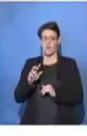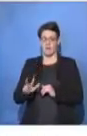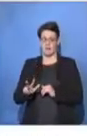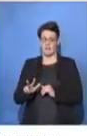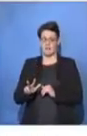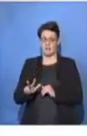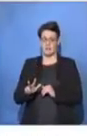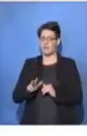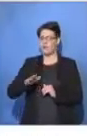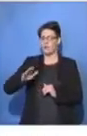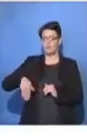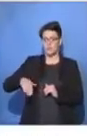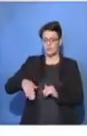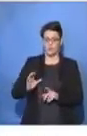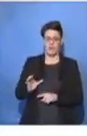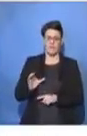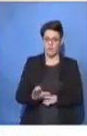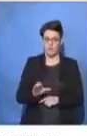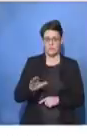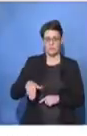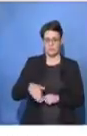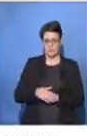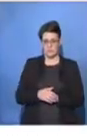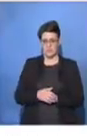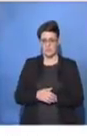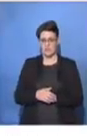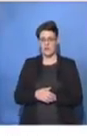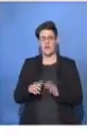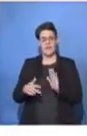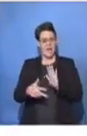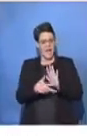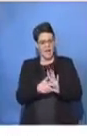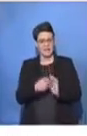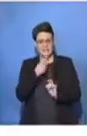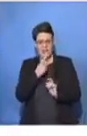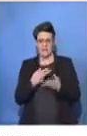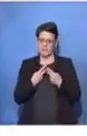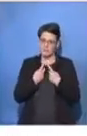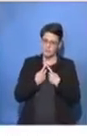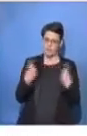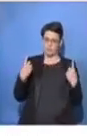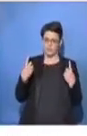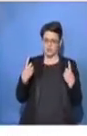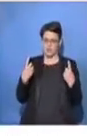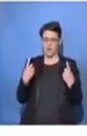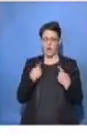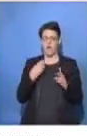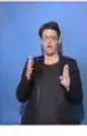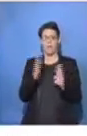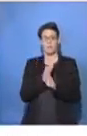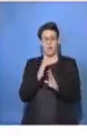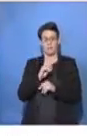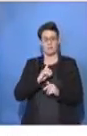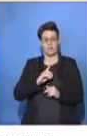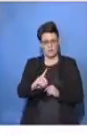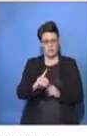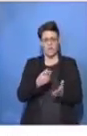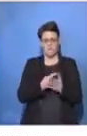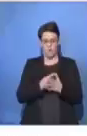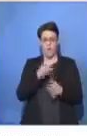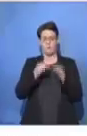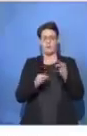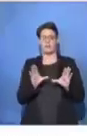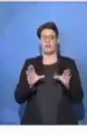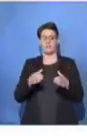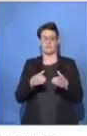it's not yet in force. The Act provides for disclosure of private donations to political